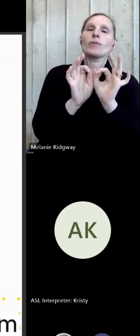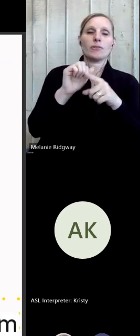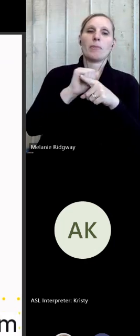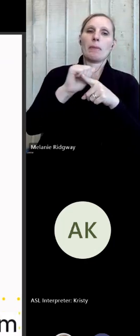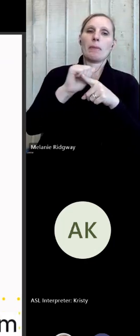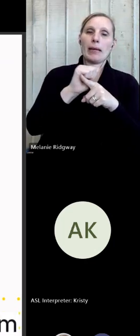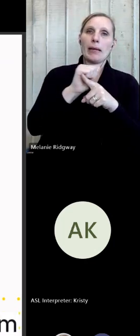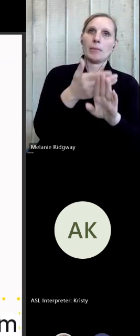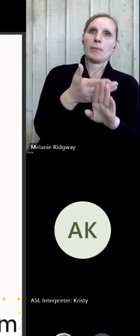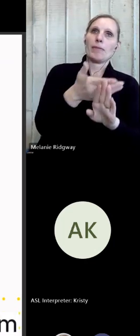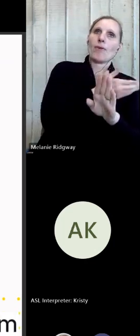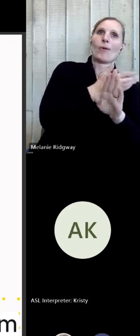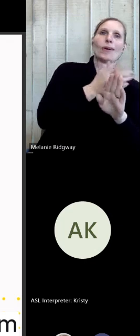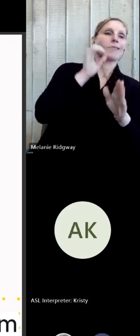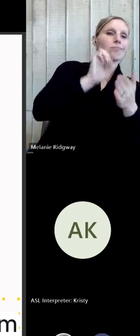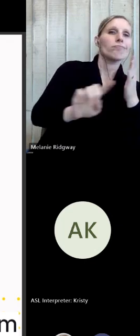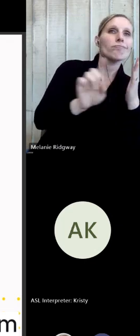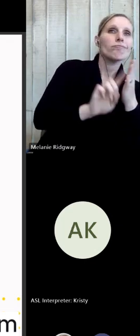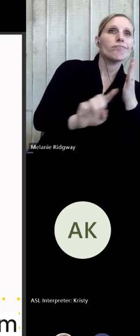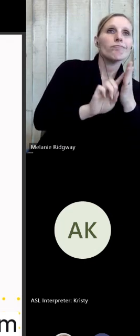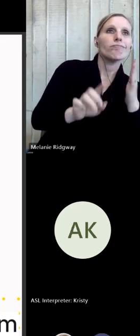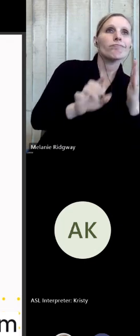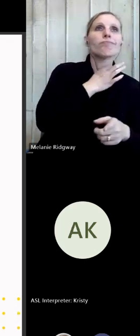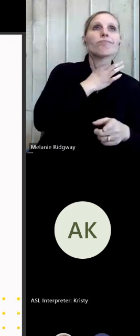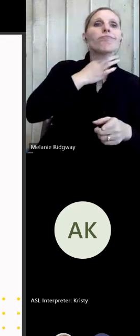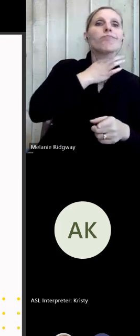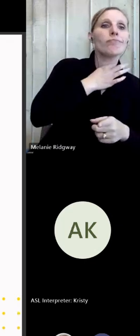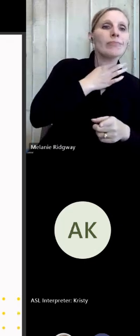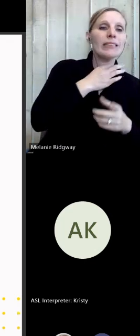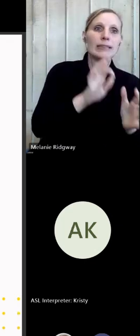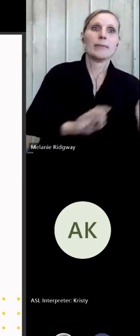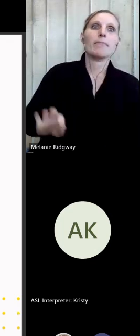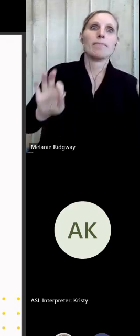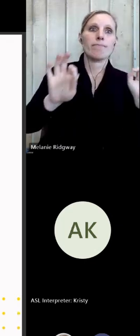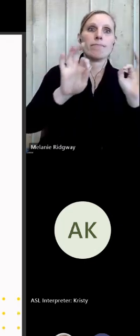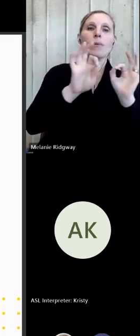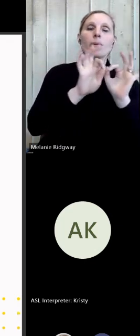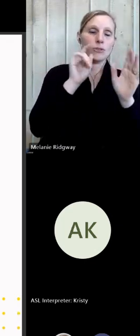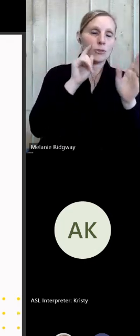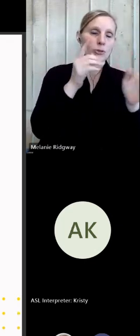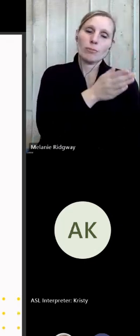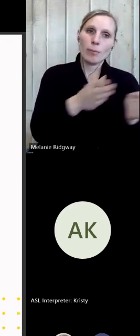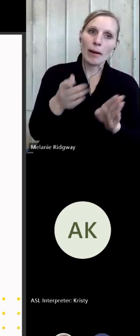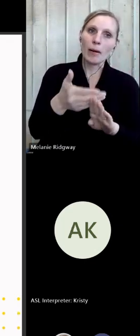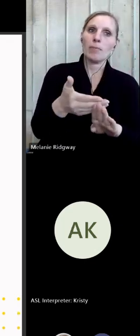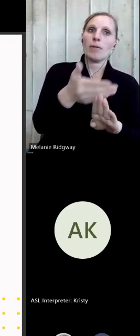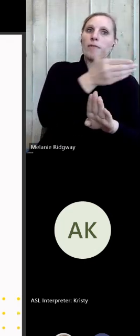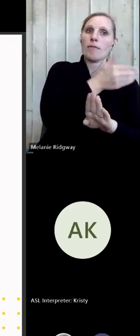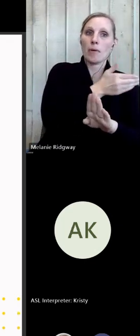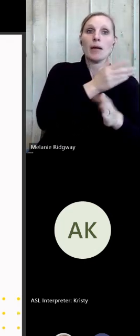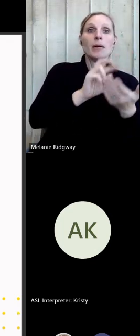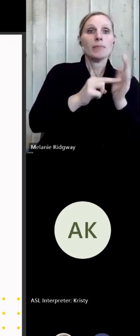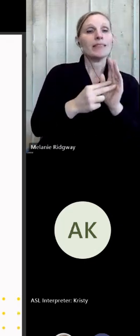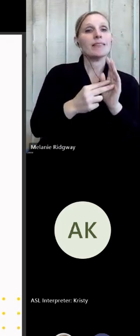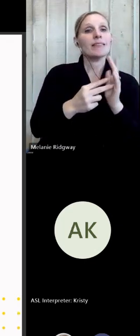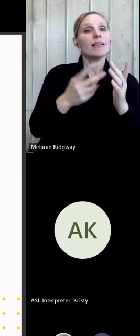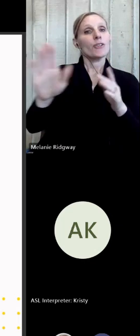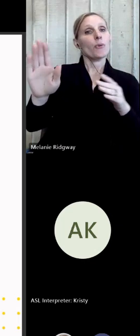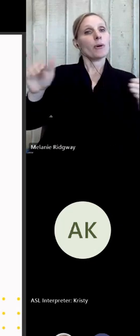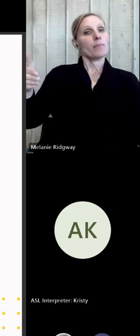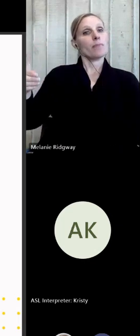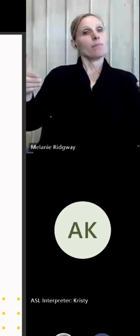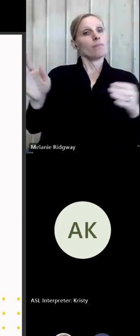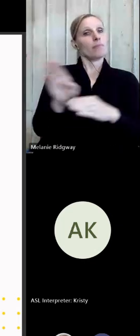is how we really define professionalism, is preparation. Rehearse your business